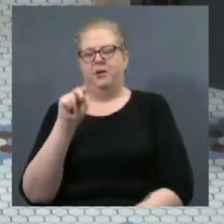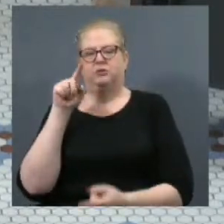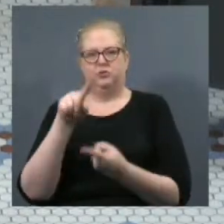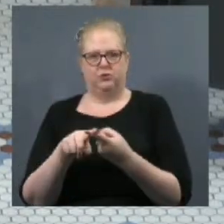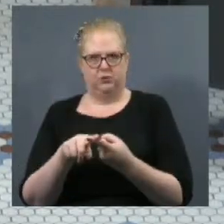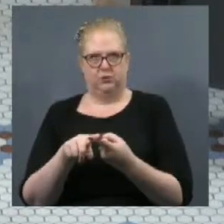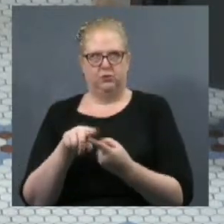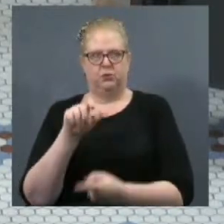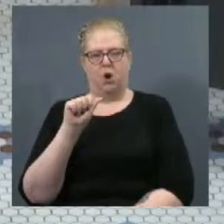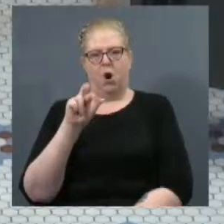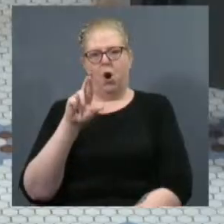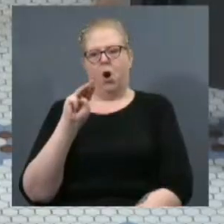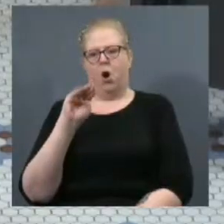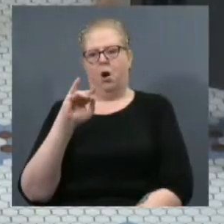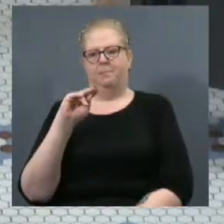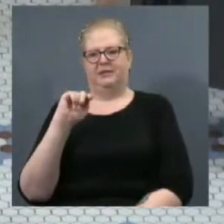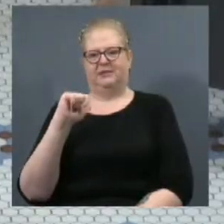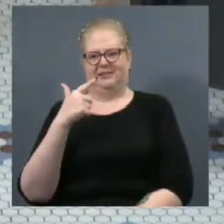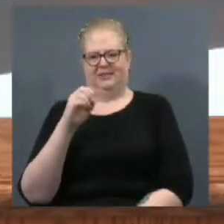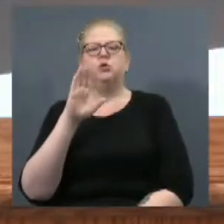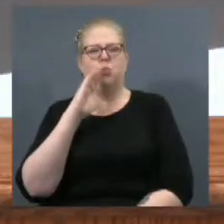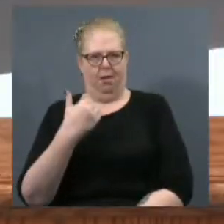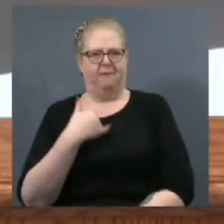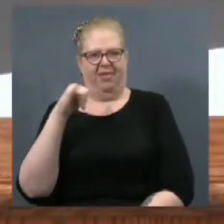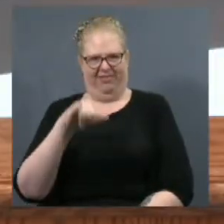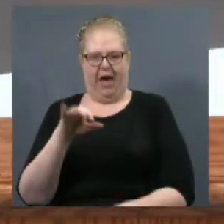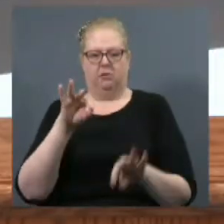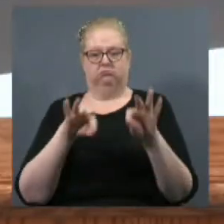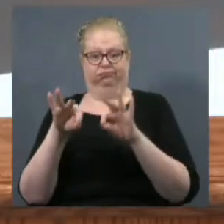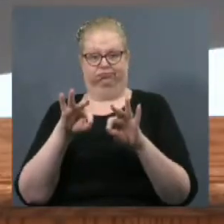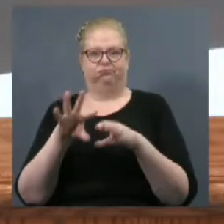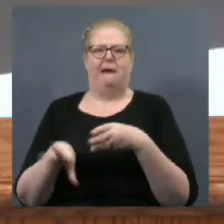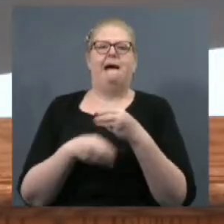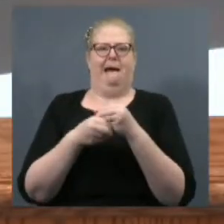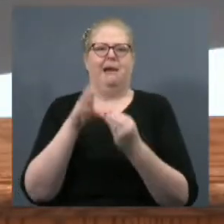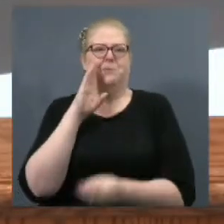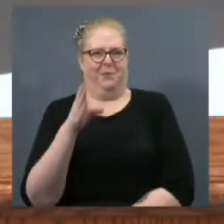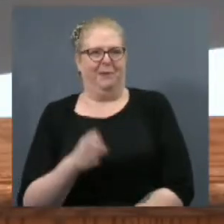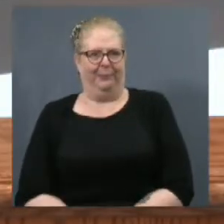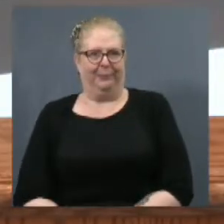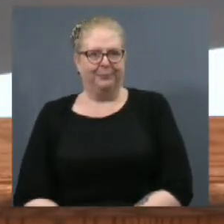to Hermitage, that has that in it. Gotcha. Yes, sir.